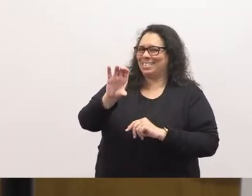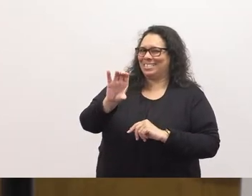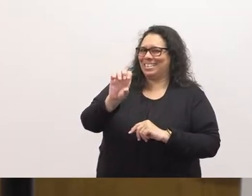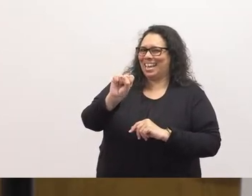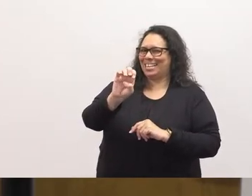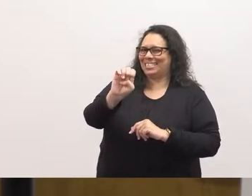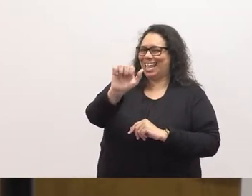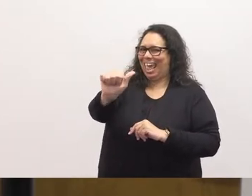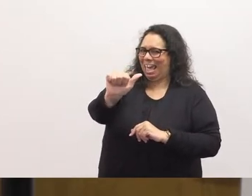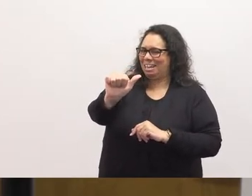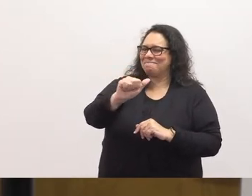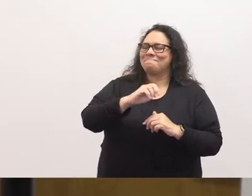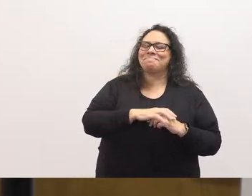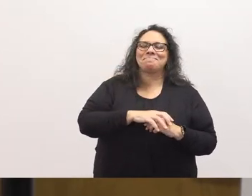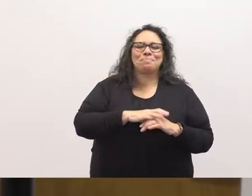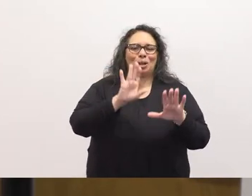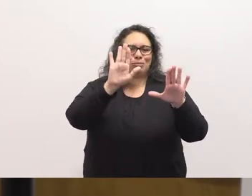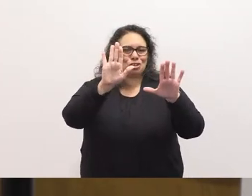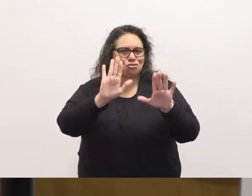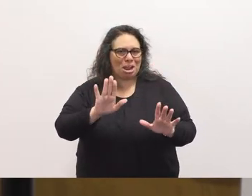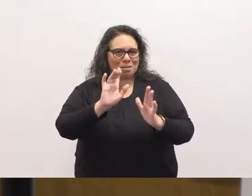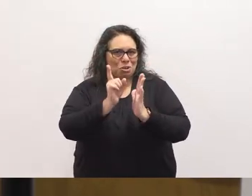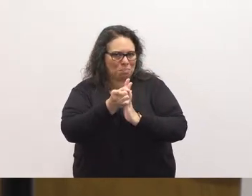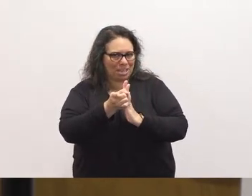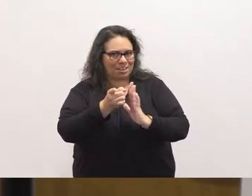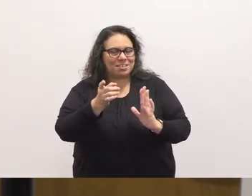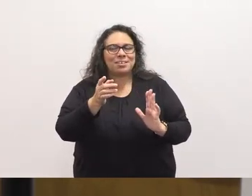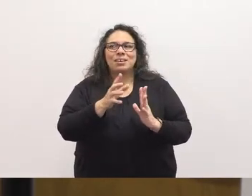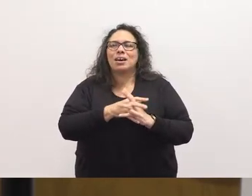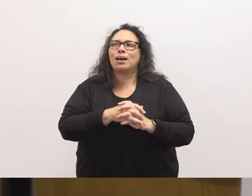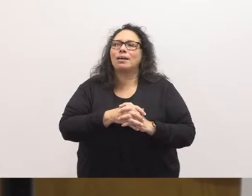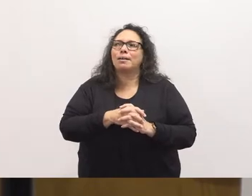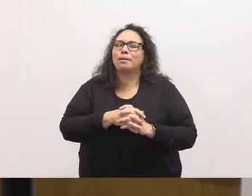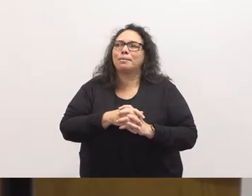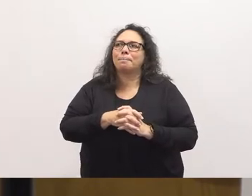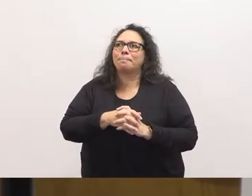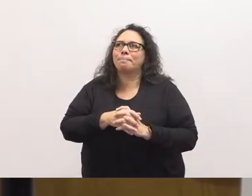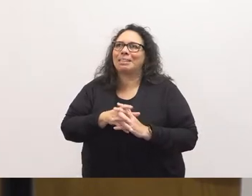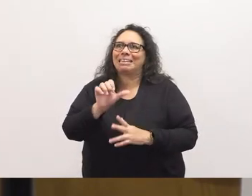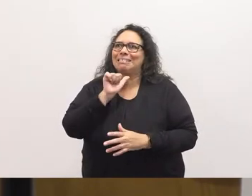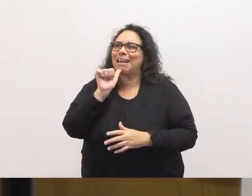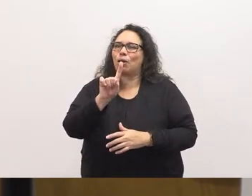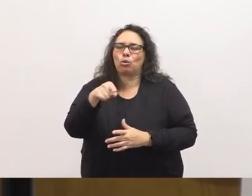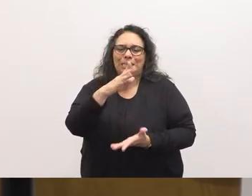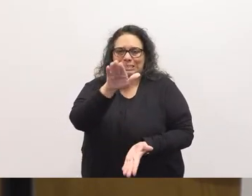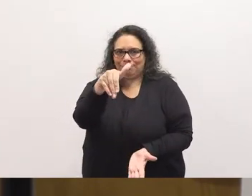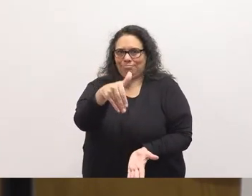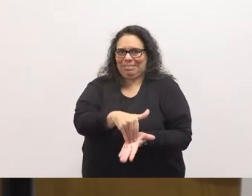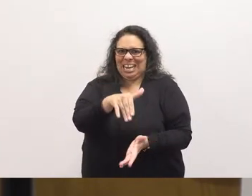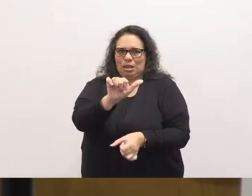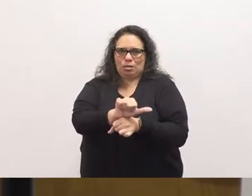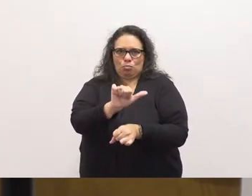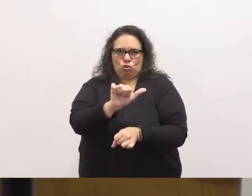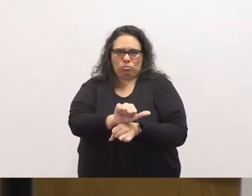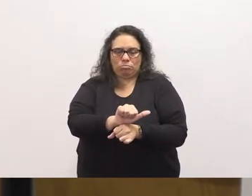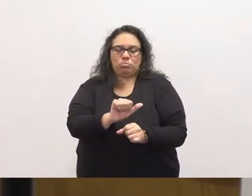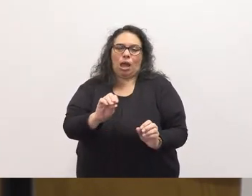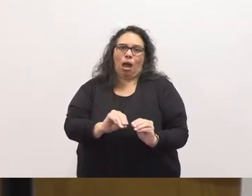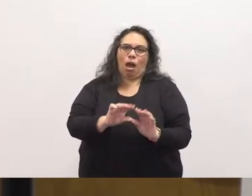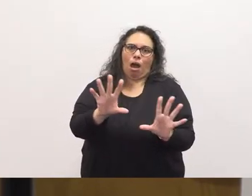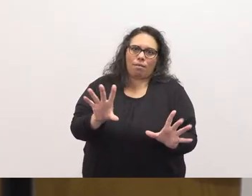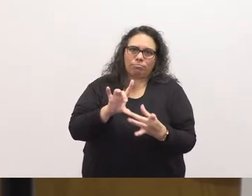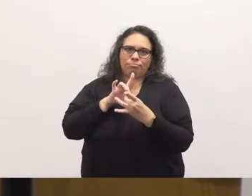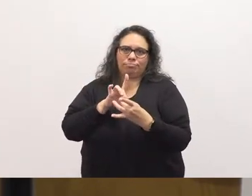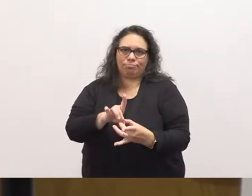but it was a great moment, not necessarily just centered around the employment components that is obviously linked to